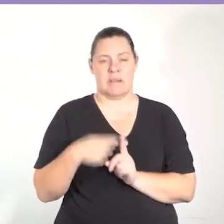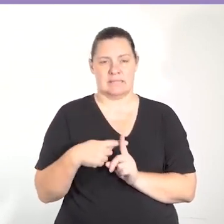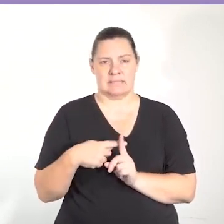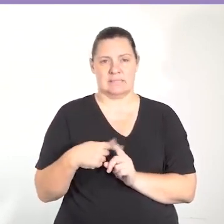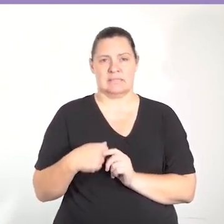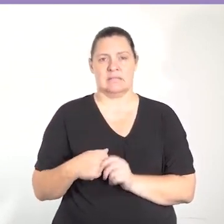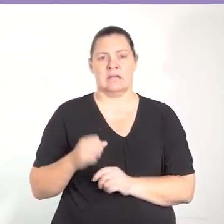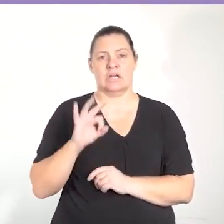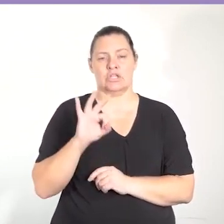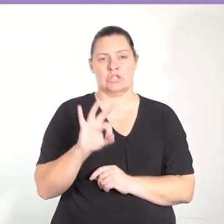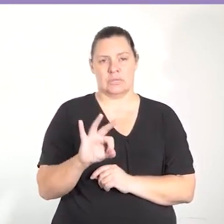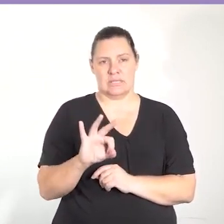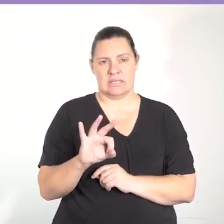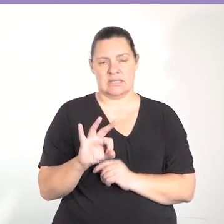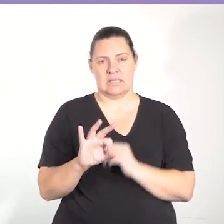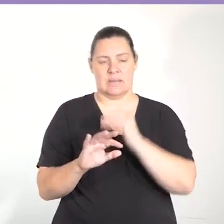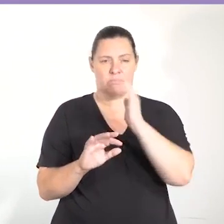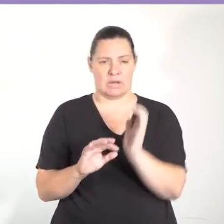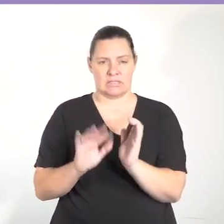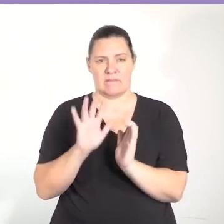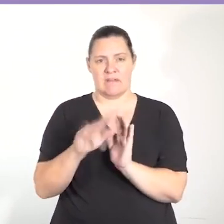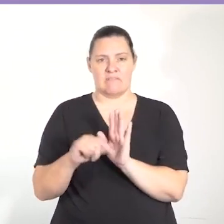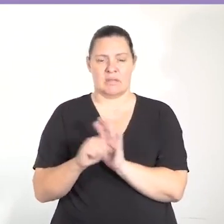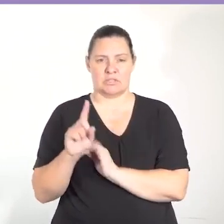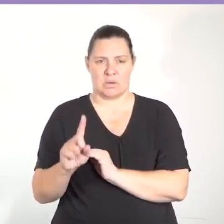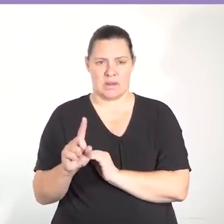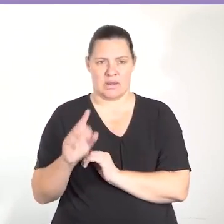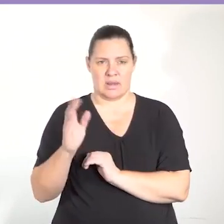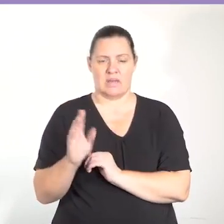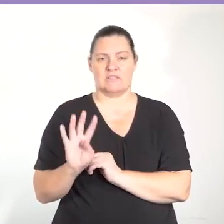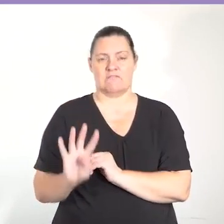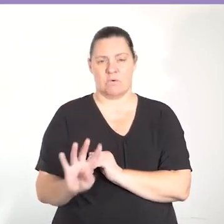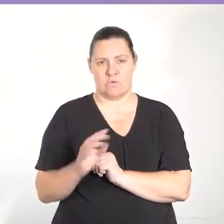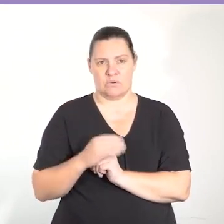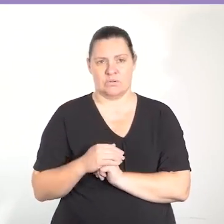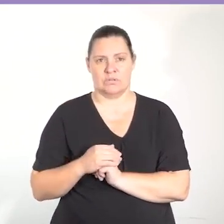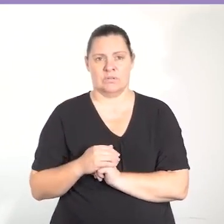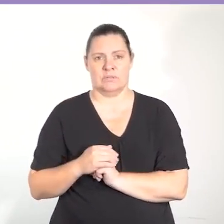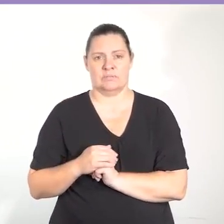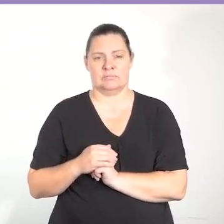4 plus 3, and in the brackets, 5 minus 1 is 4.